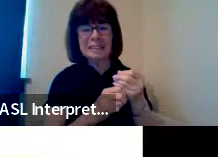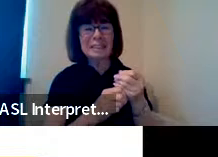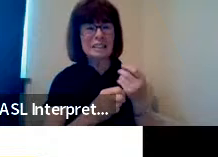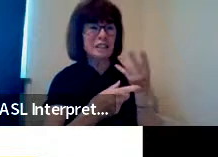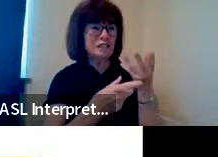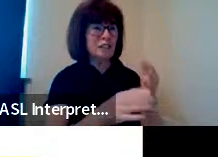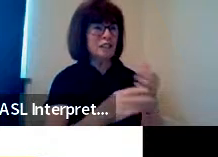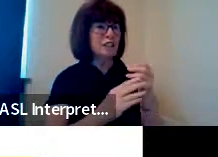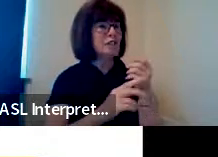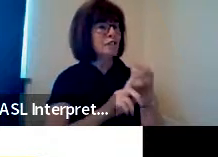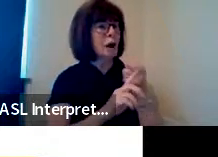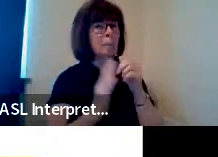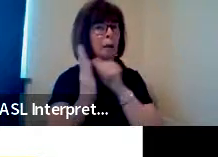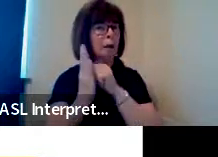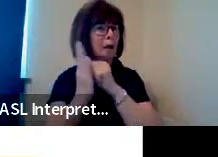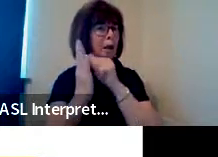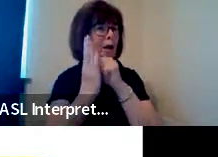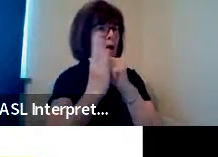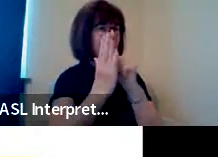doors. The